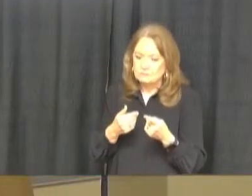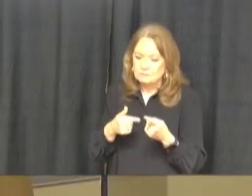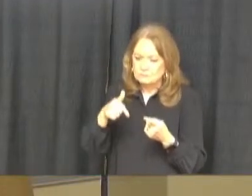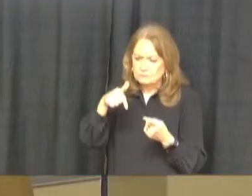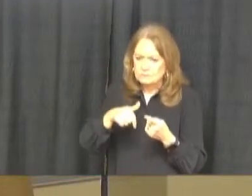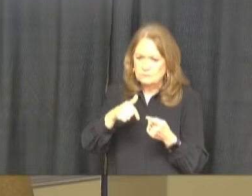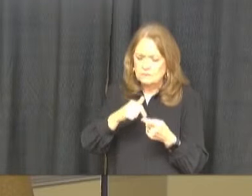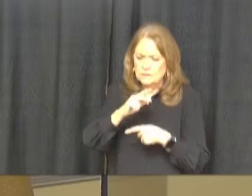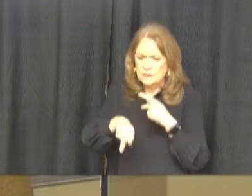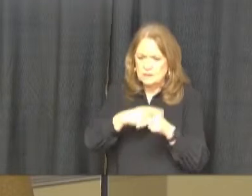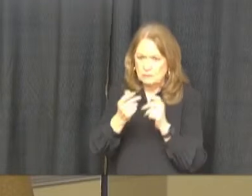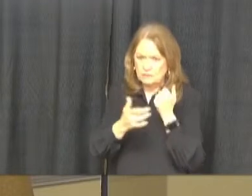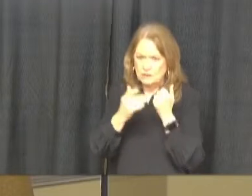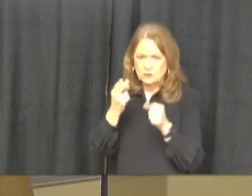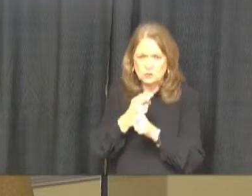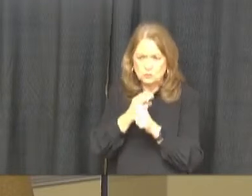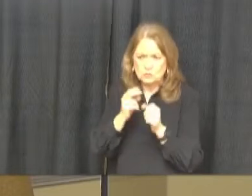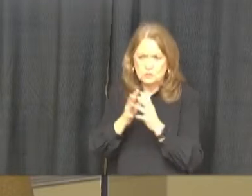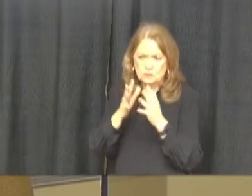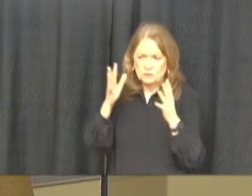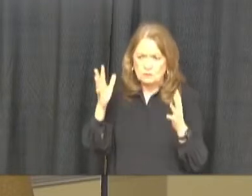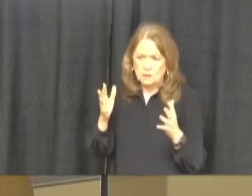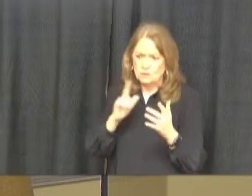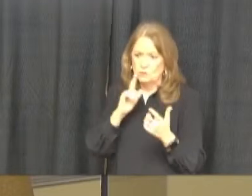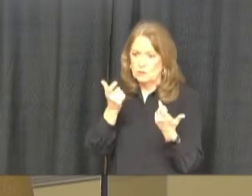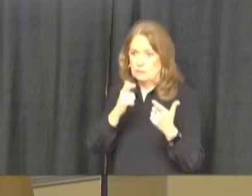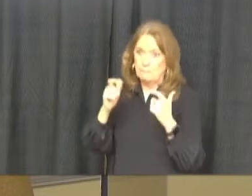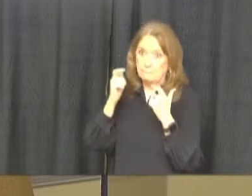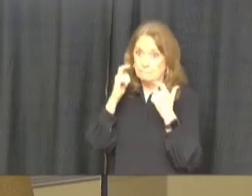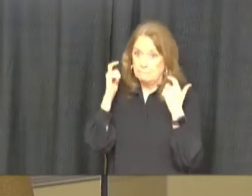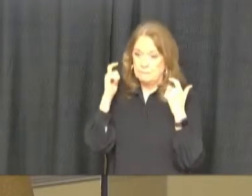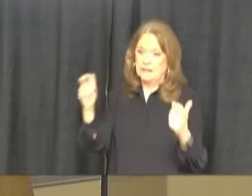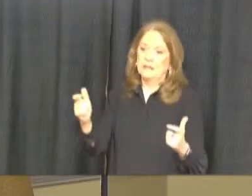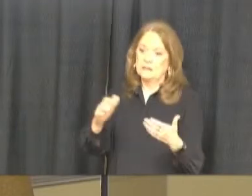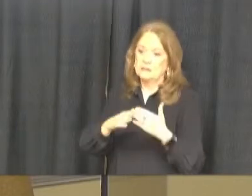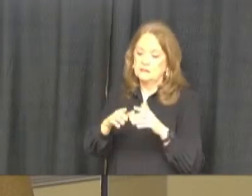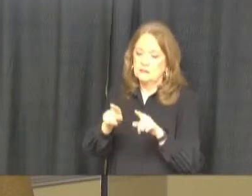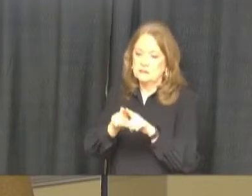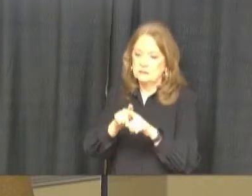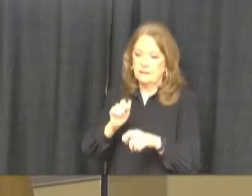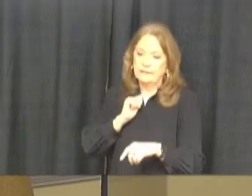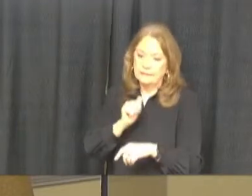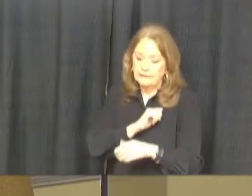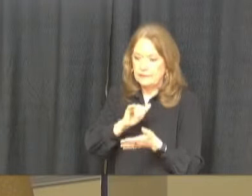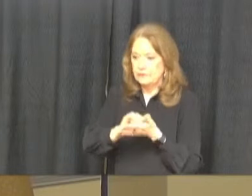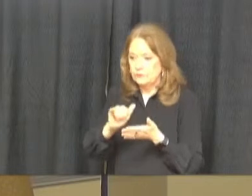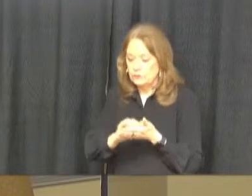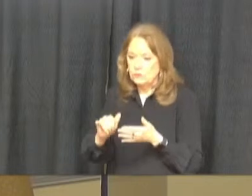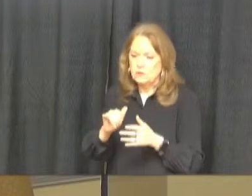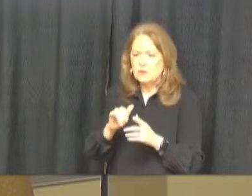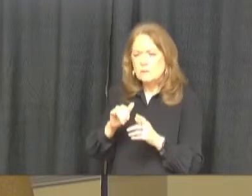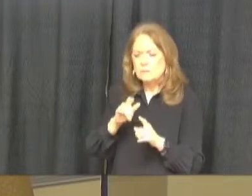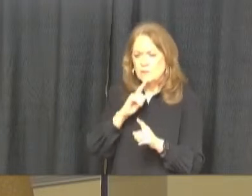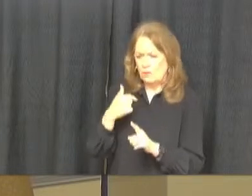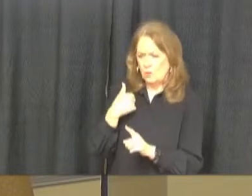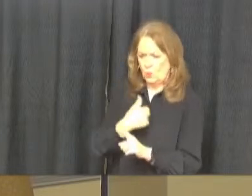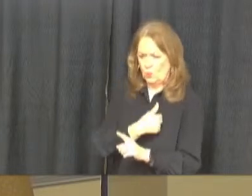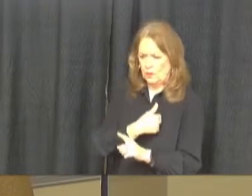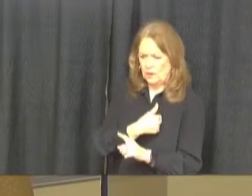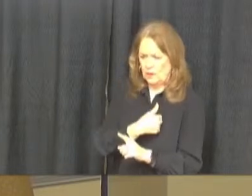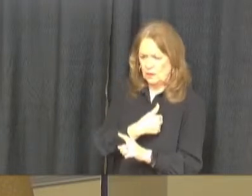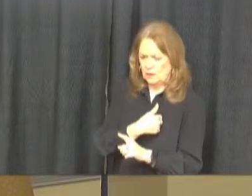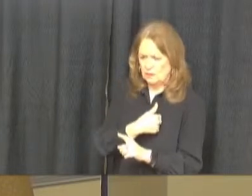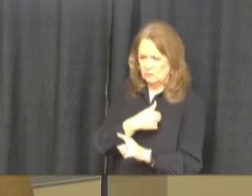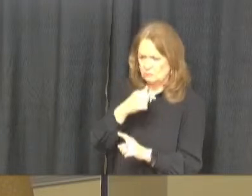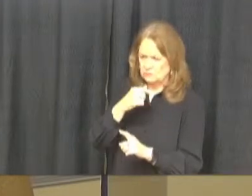this type of technology is used in a lot of really big metropolitan cities like Atlanta, New York City. Are we going to be